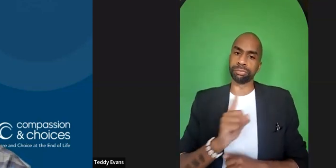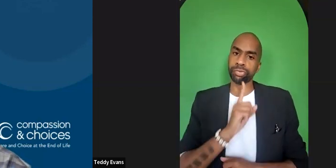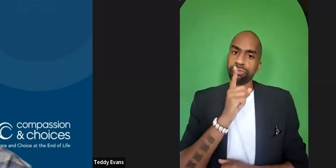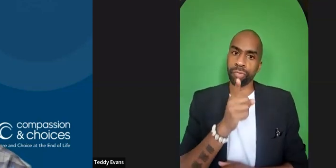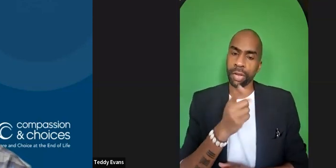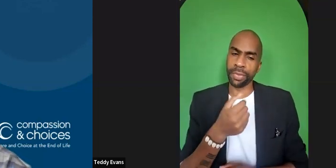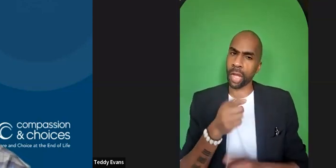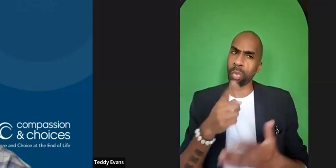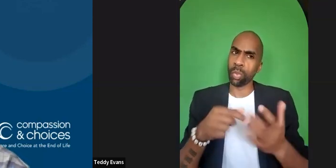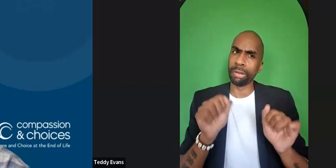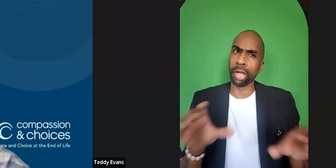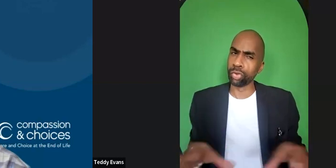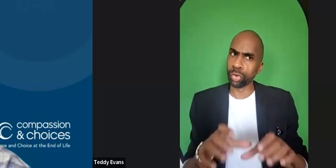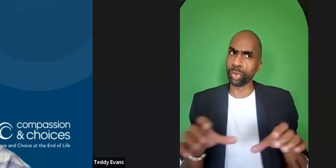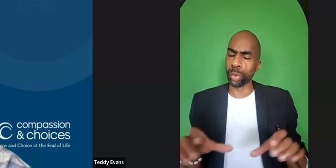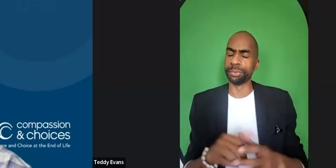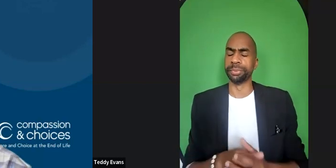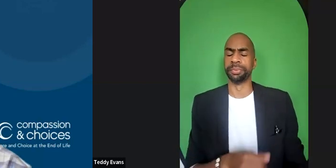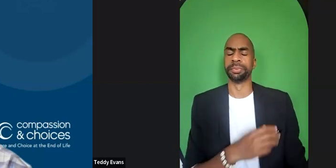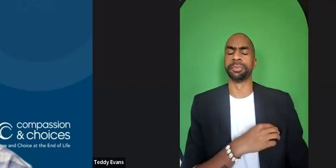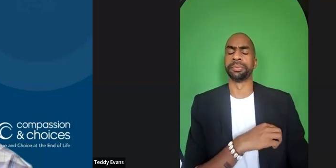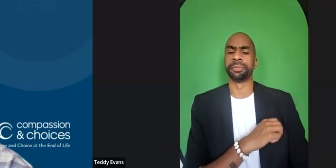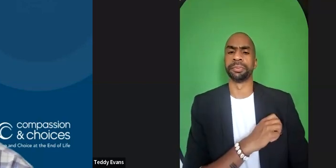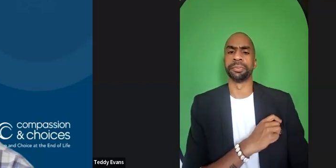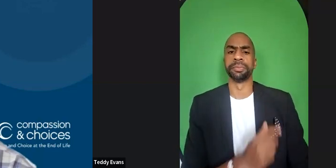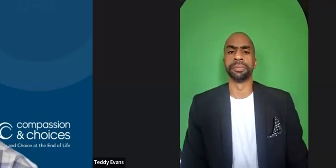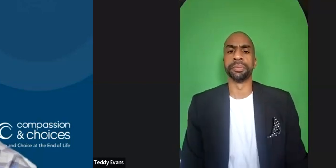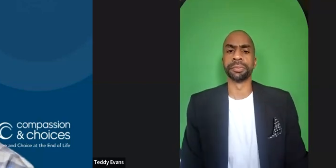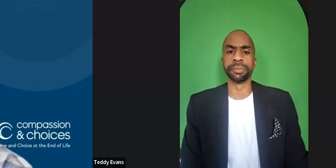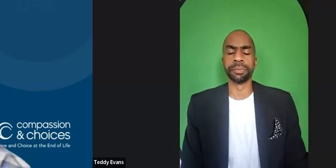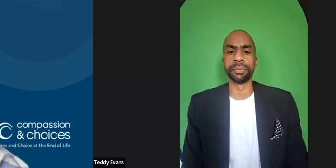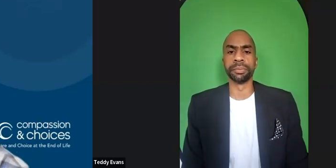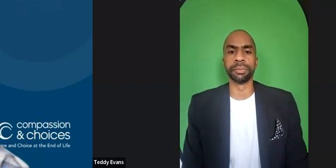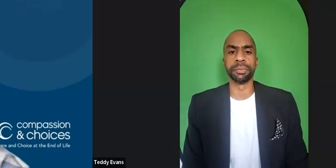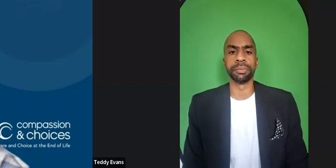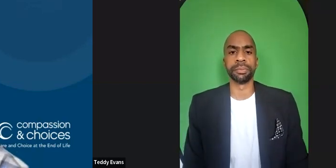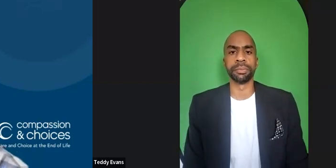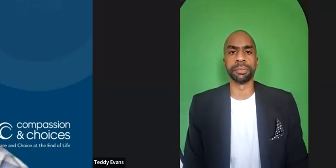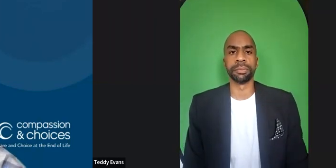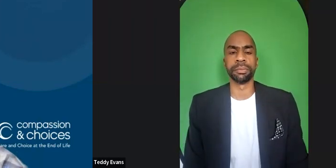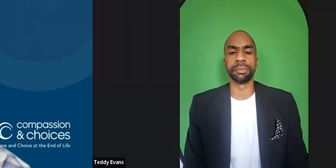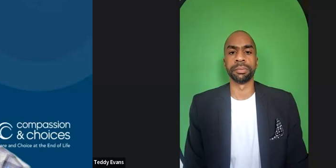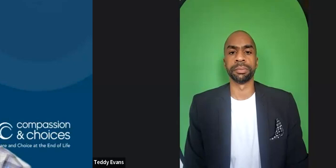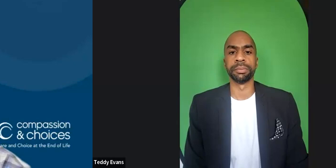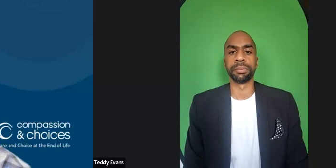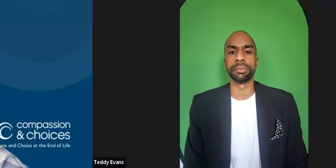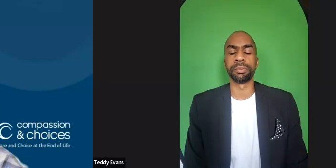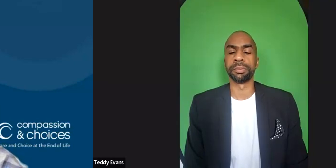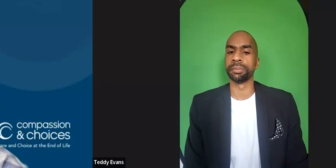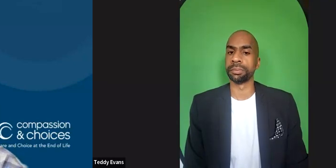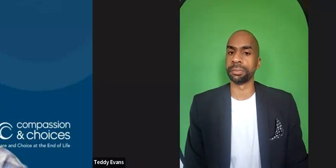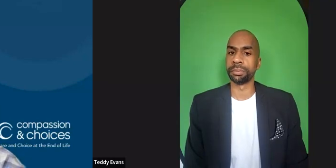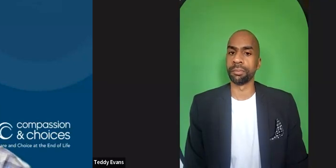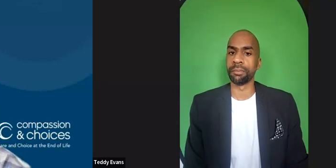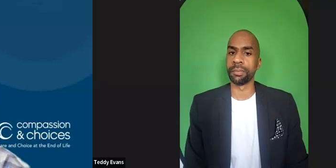accomplished in the course of care as well. There's a question with regards to that mask. It seems to put some pressure on it. Is there a name